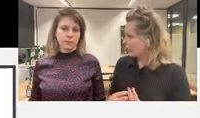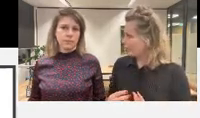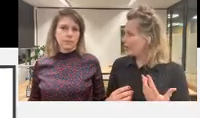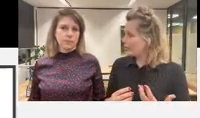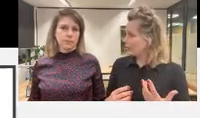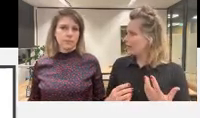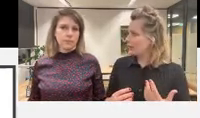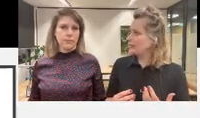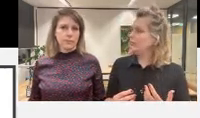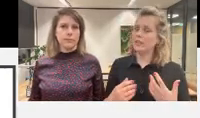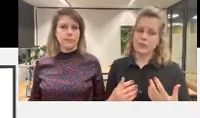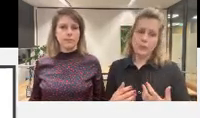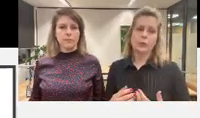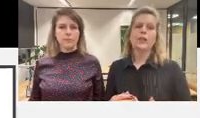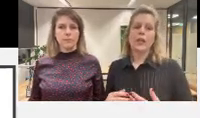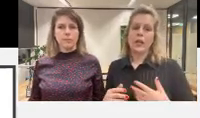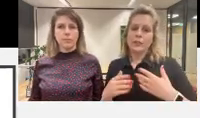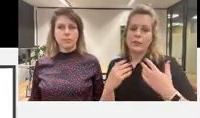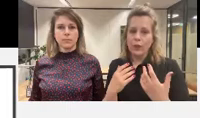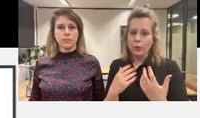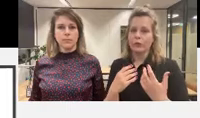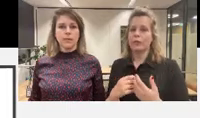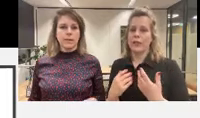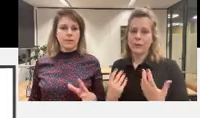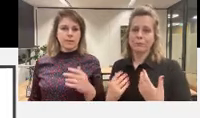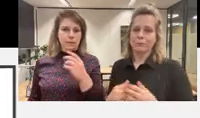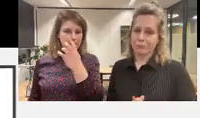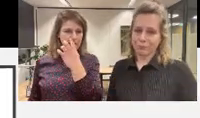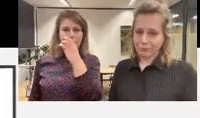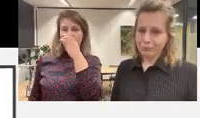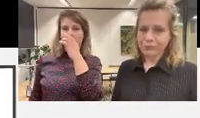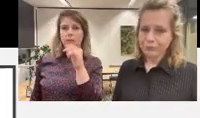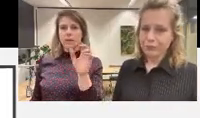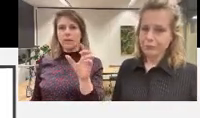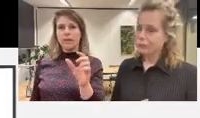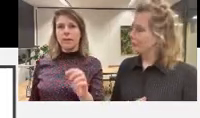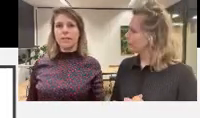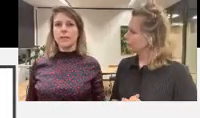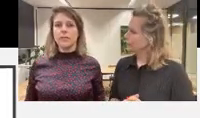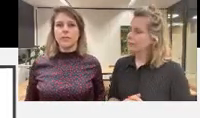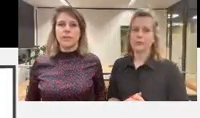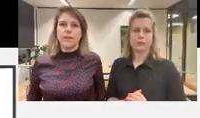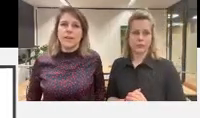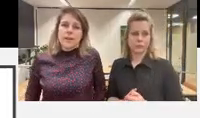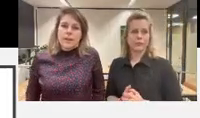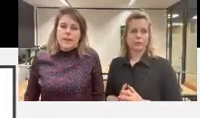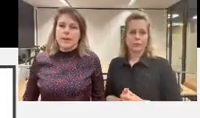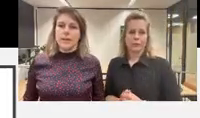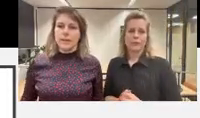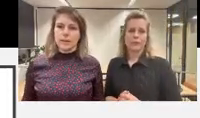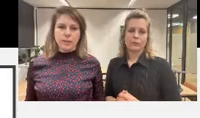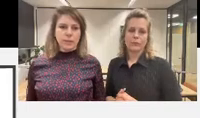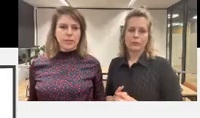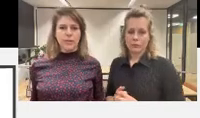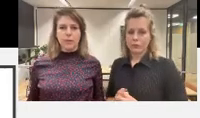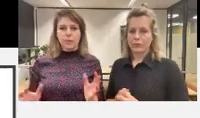our knowledge into the dose. Huh? Yes, and something I think it's good to say